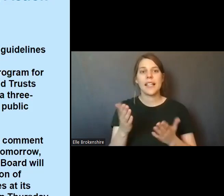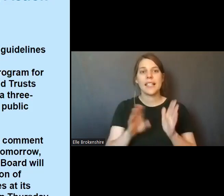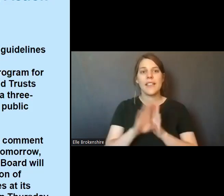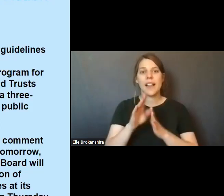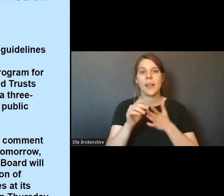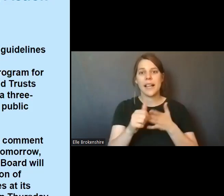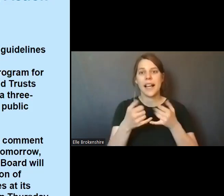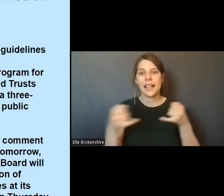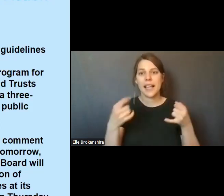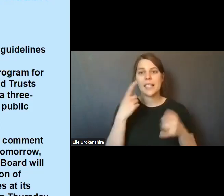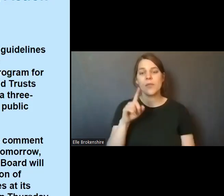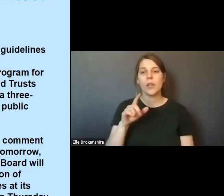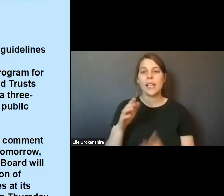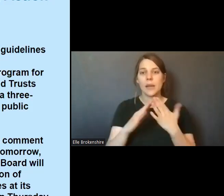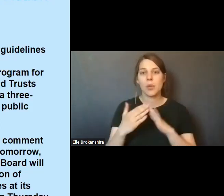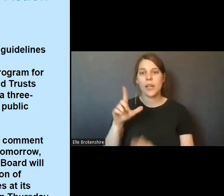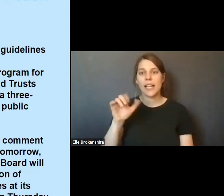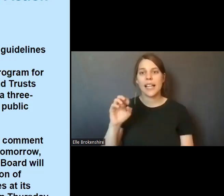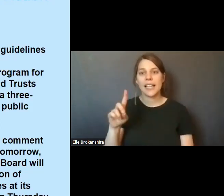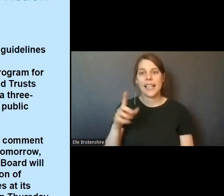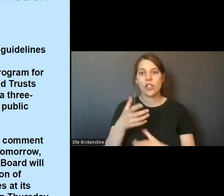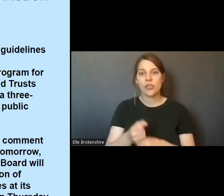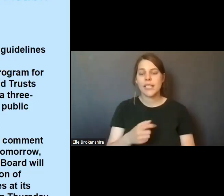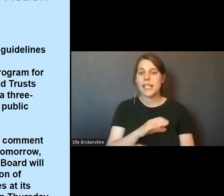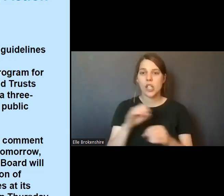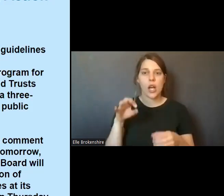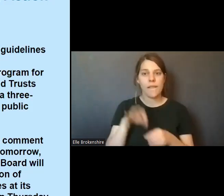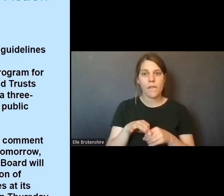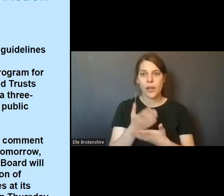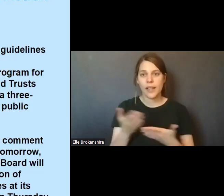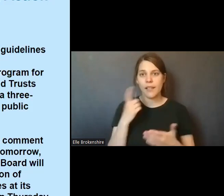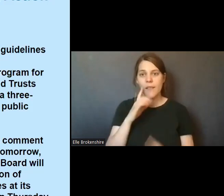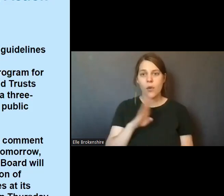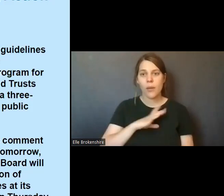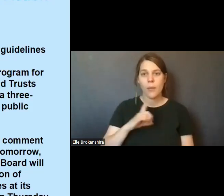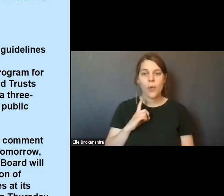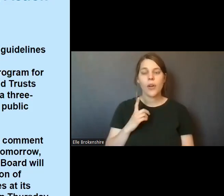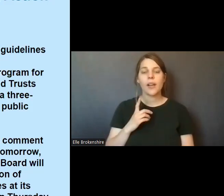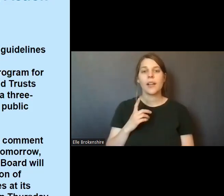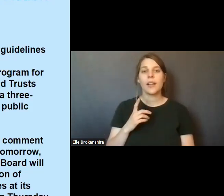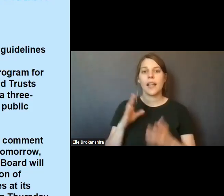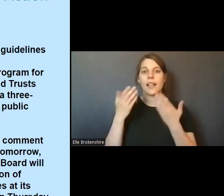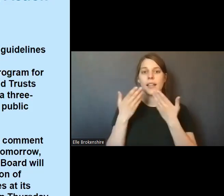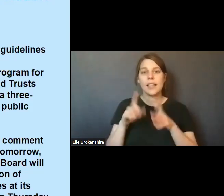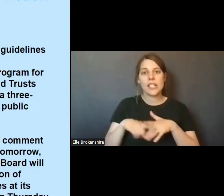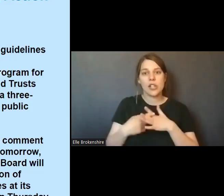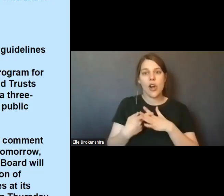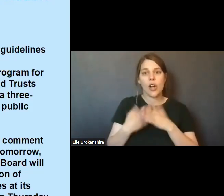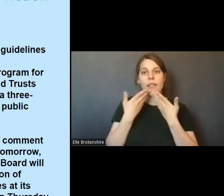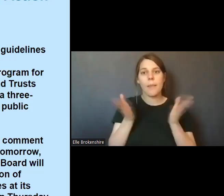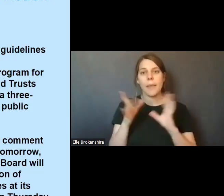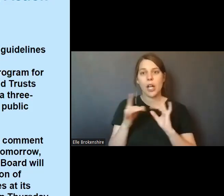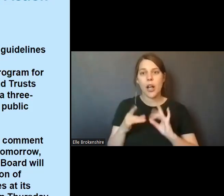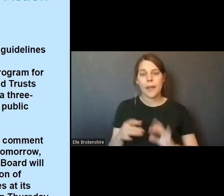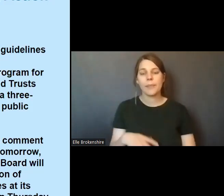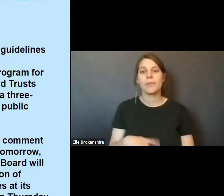community land trusts. This is a non-voting item for the board and the beginning of the public comment period on these guidelines. The purpose